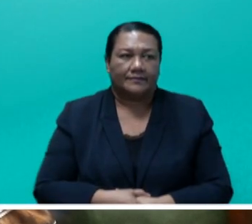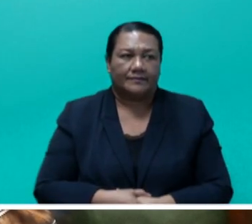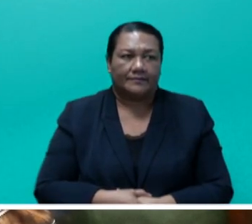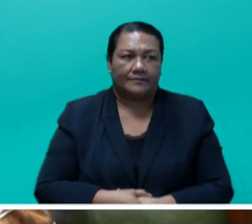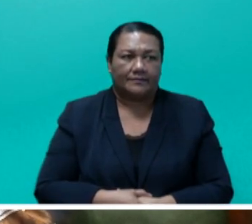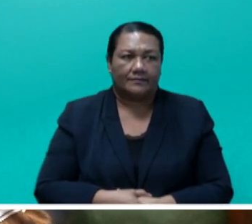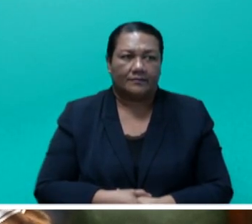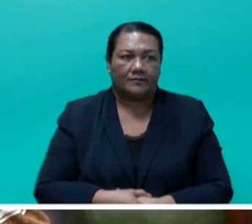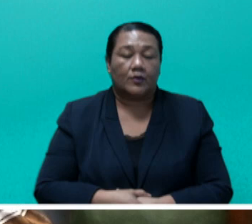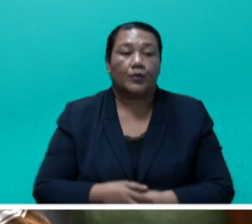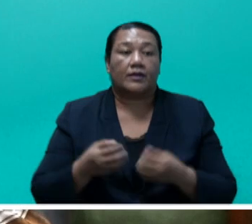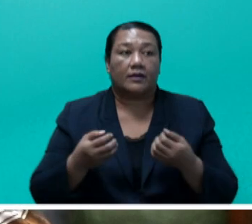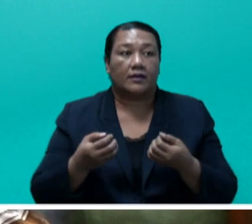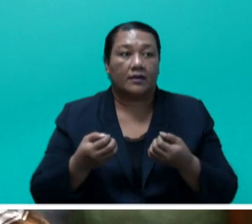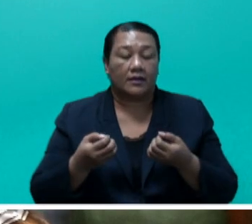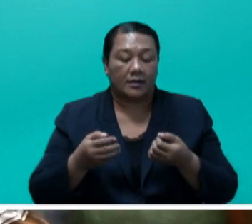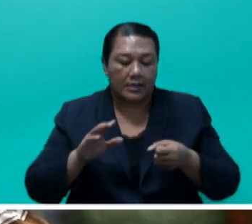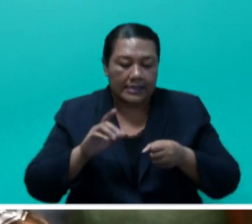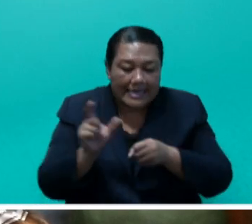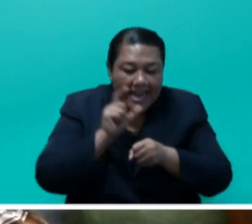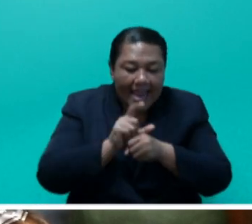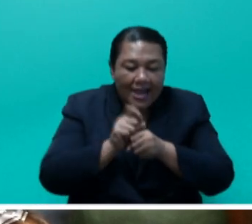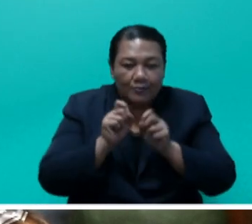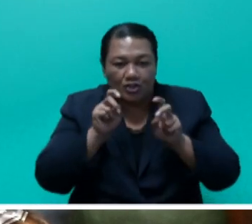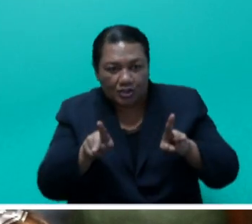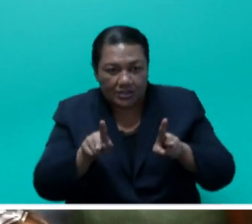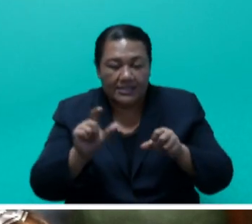create opportunities, mechanisms, so that